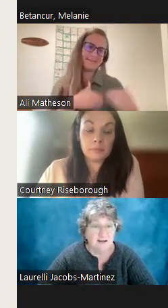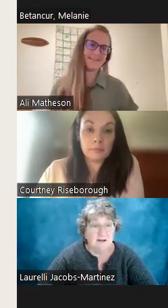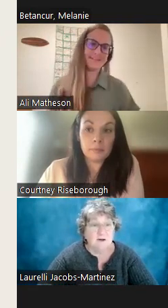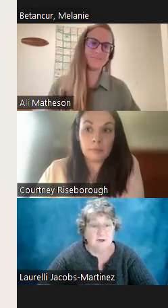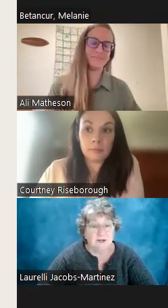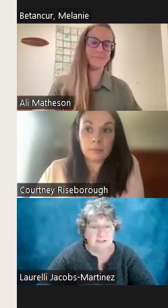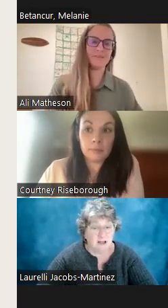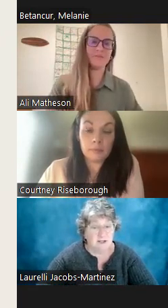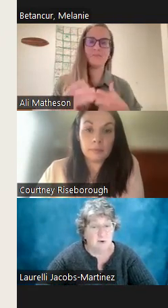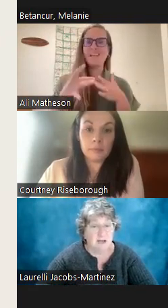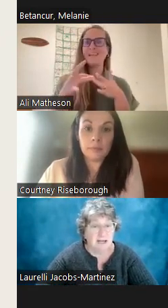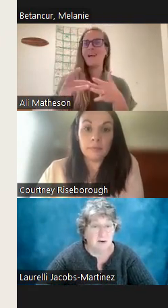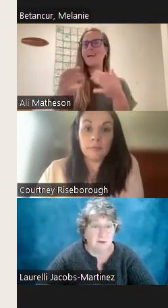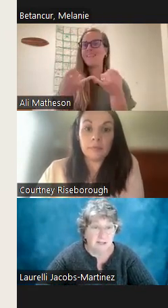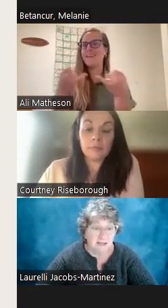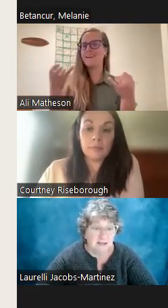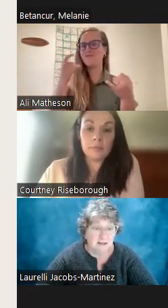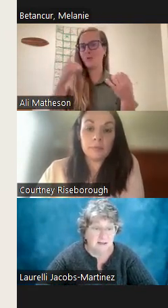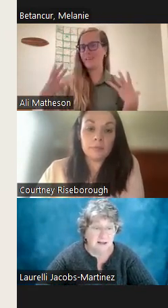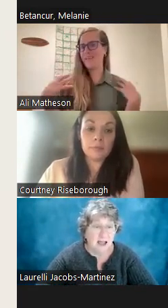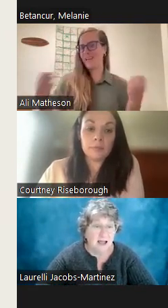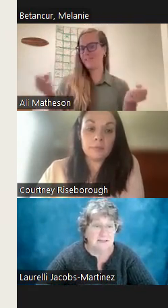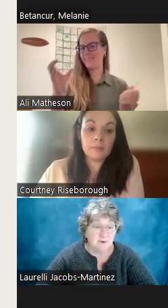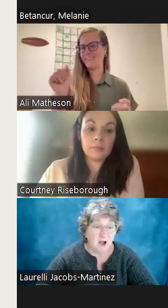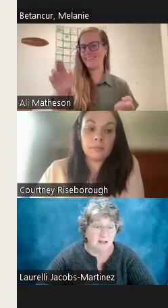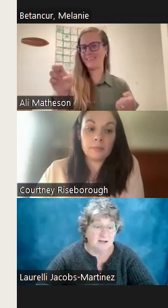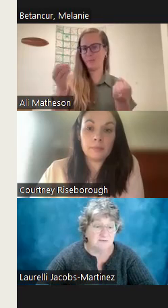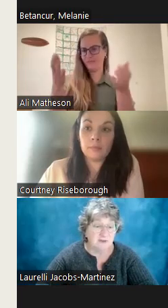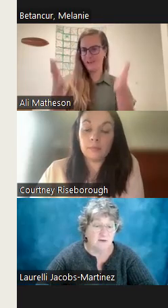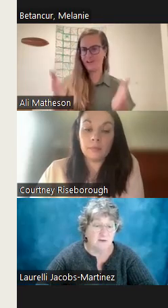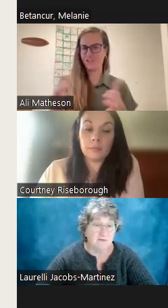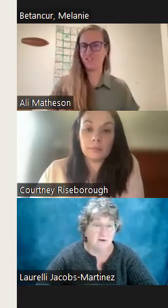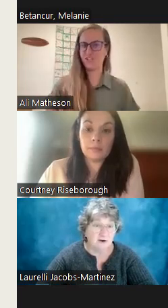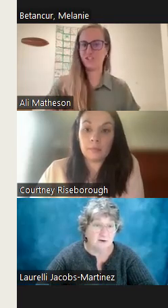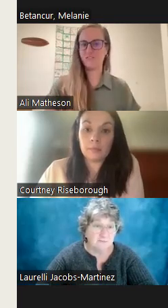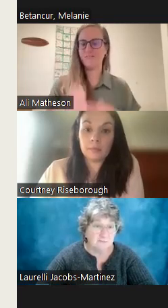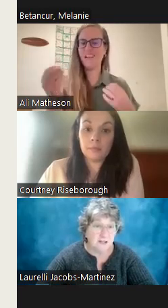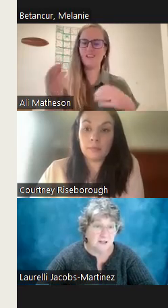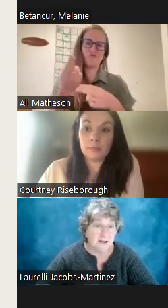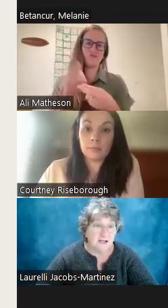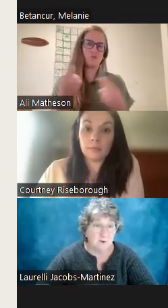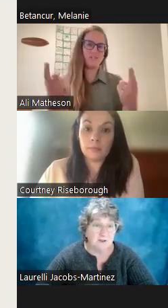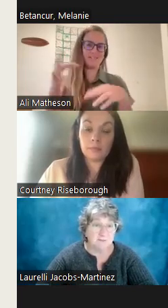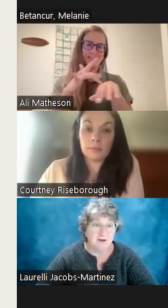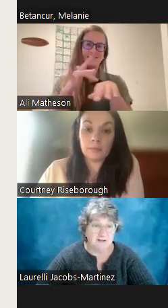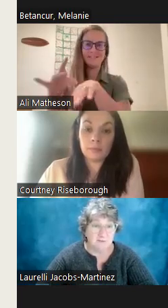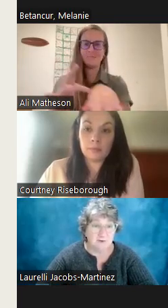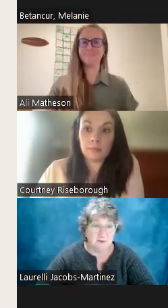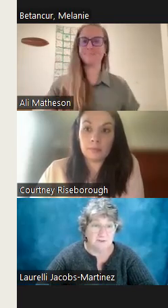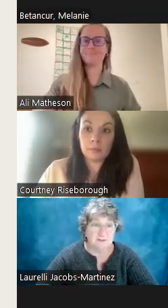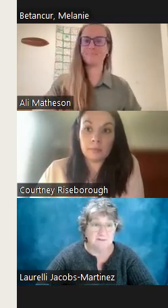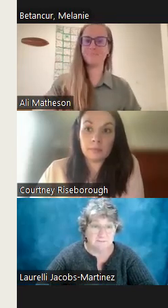planning. We're going to discuss community accountability and some guidelines for the health provider, as well as providing